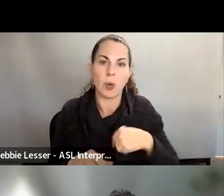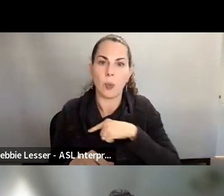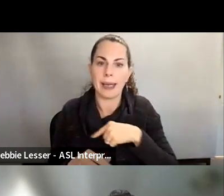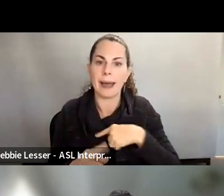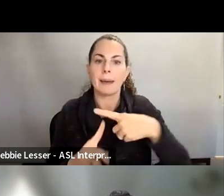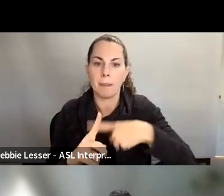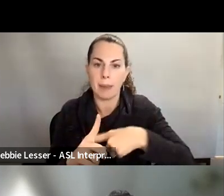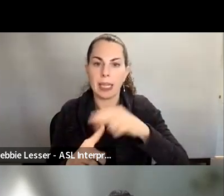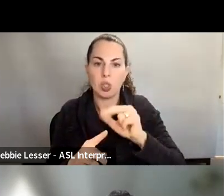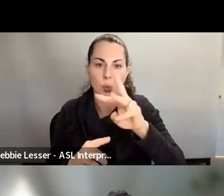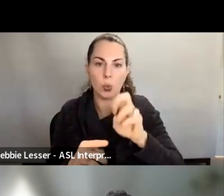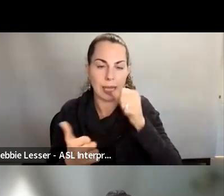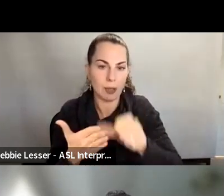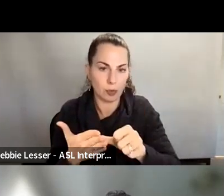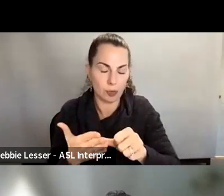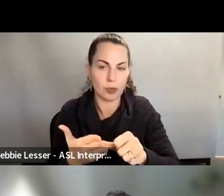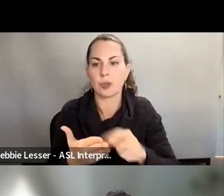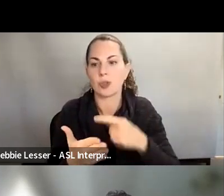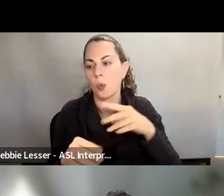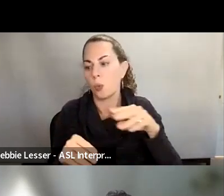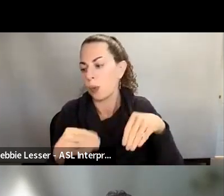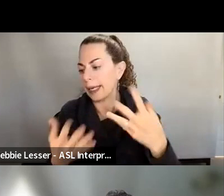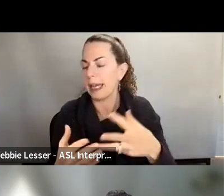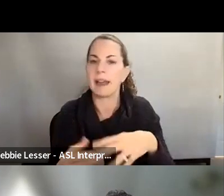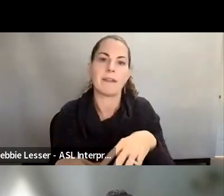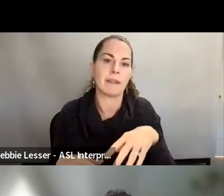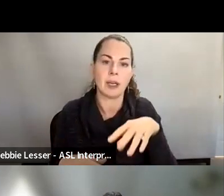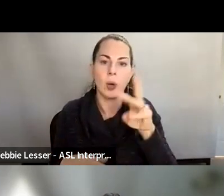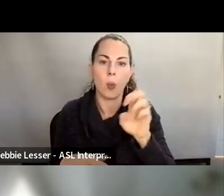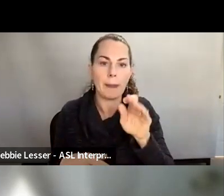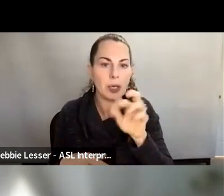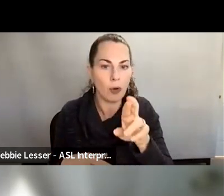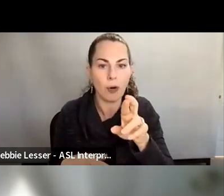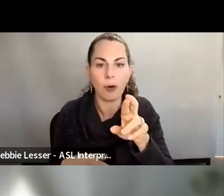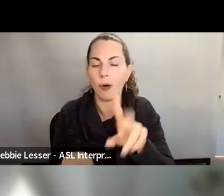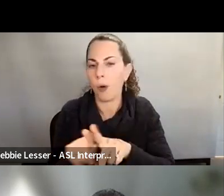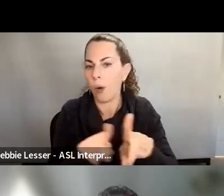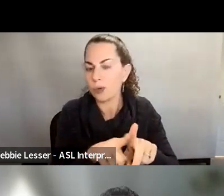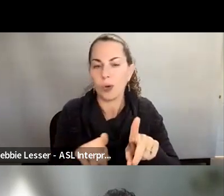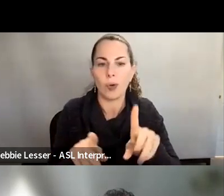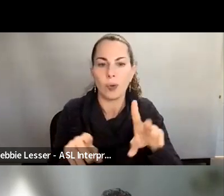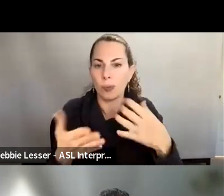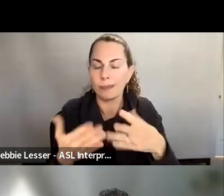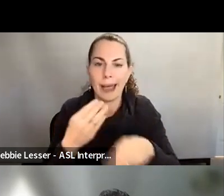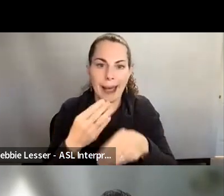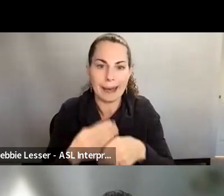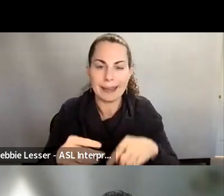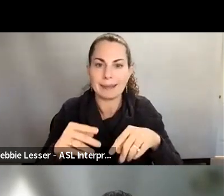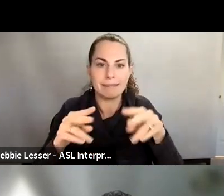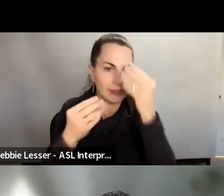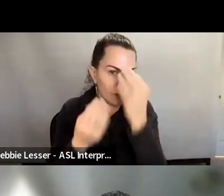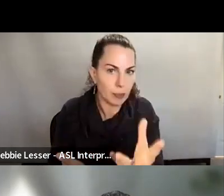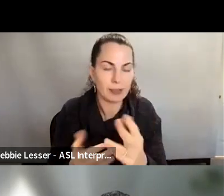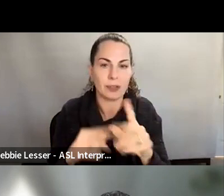We held monthly webinars, always bringing in these little pieces. It's almost like through osmosis. I was hoping that it would just infiltrate